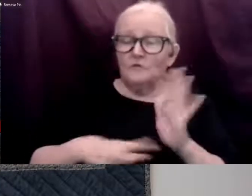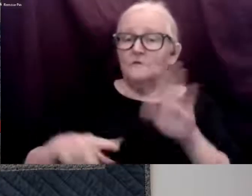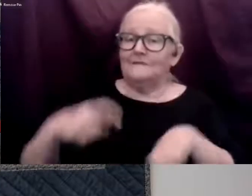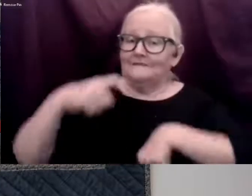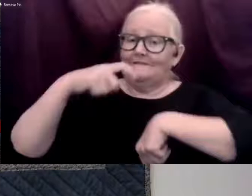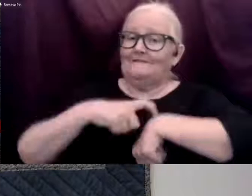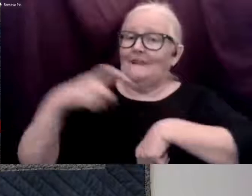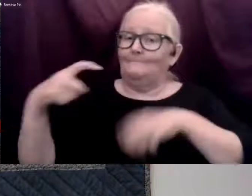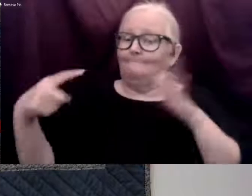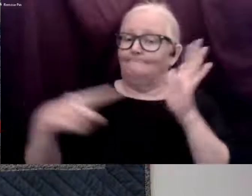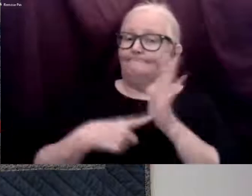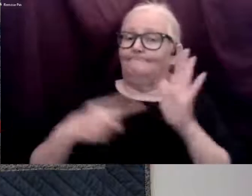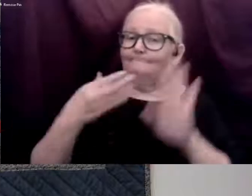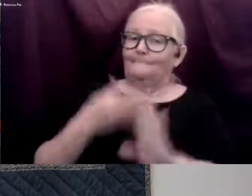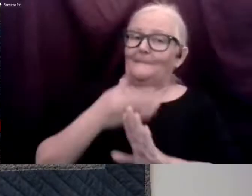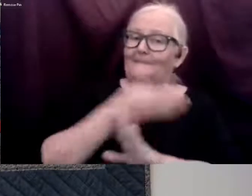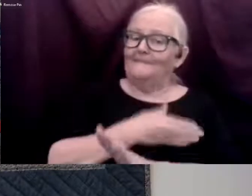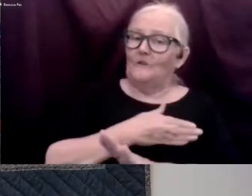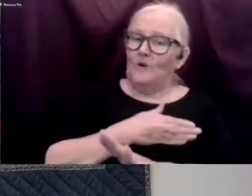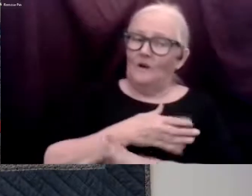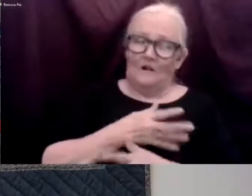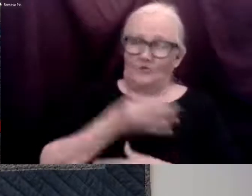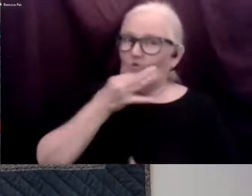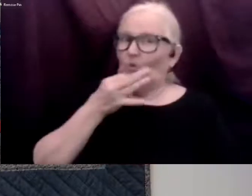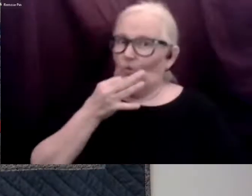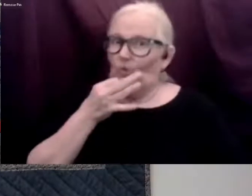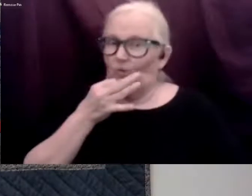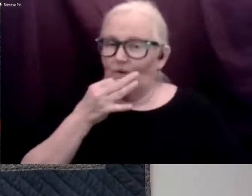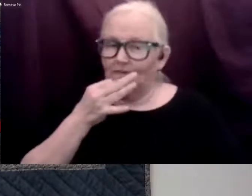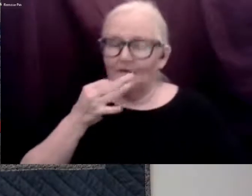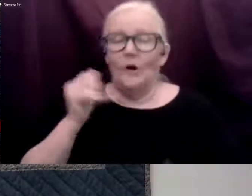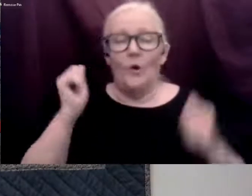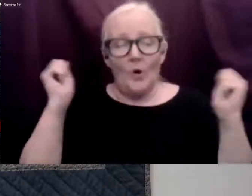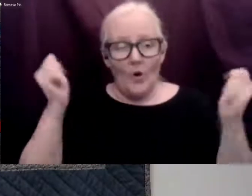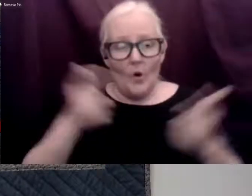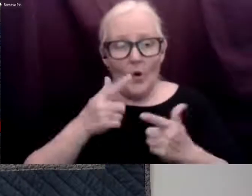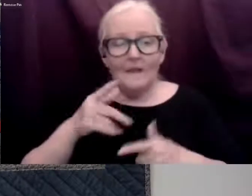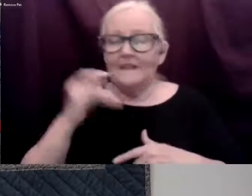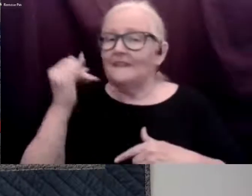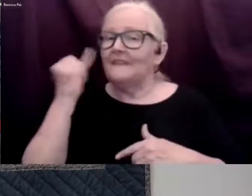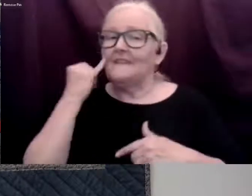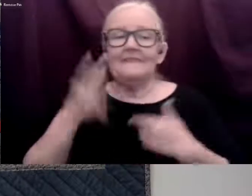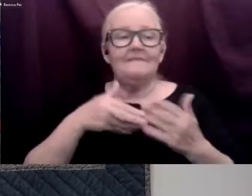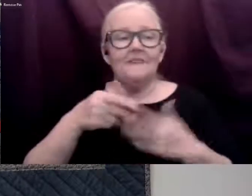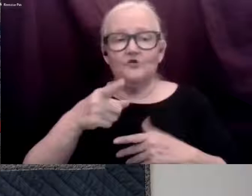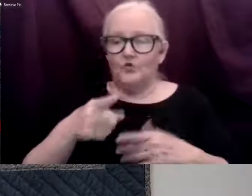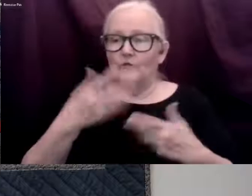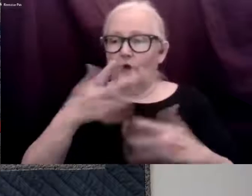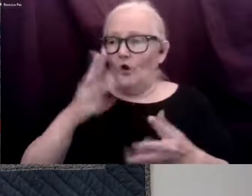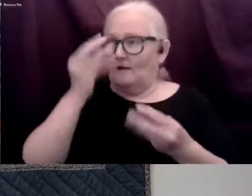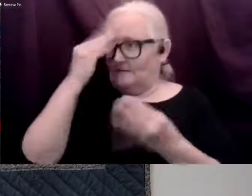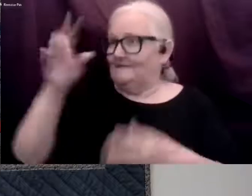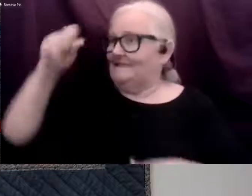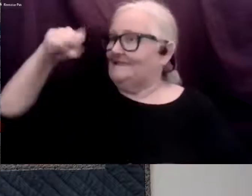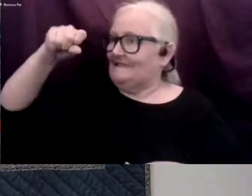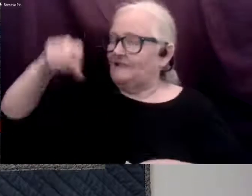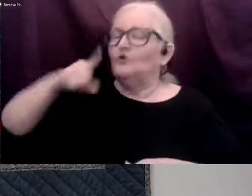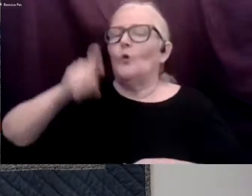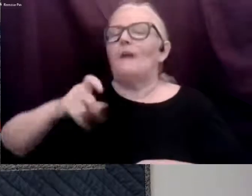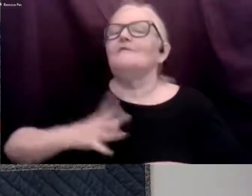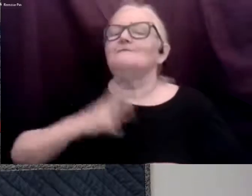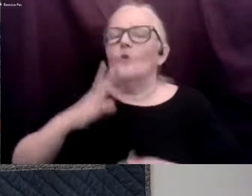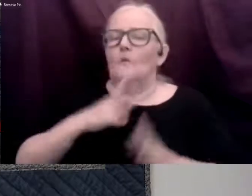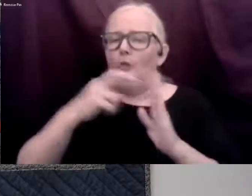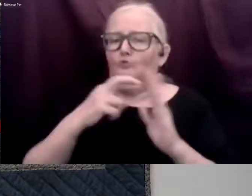almost here. Everyone, including those who already emailed to express interest in the trip, need to officially register by this Thursday,